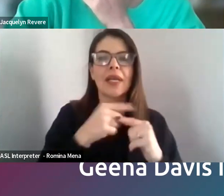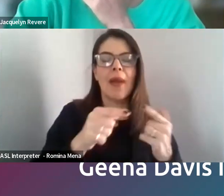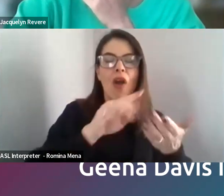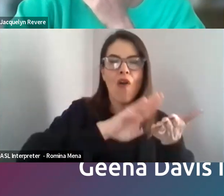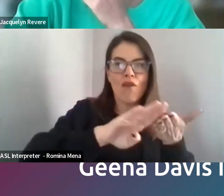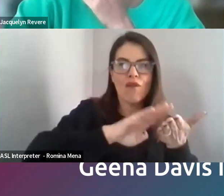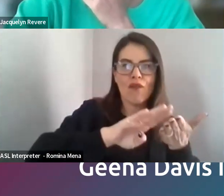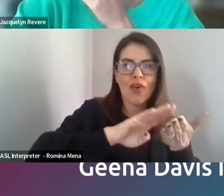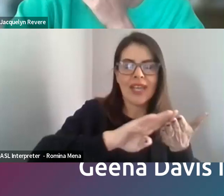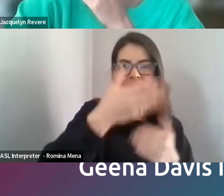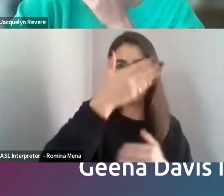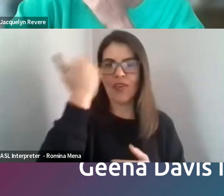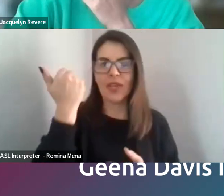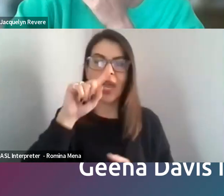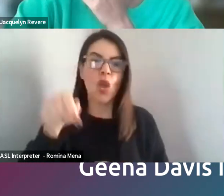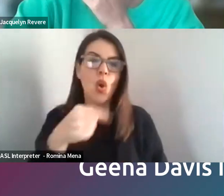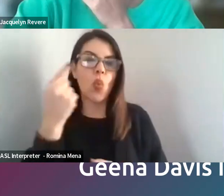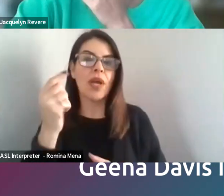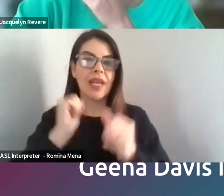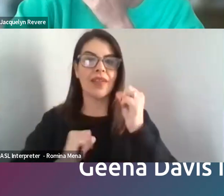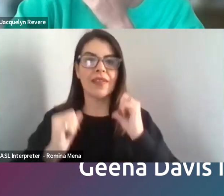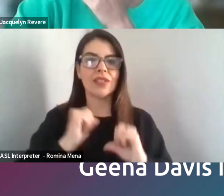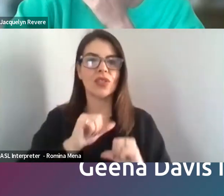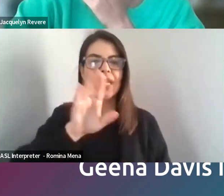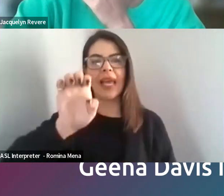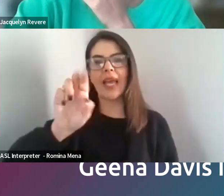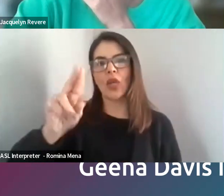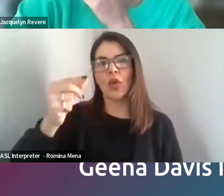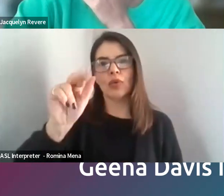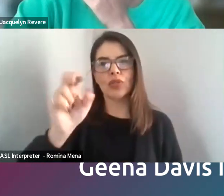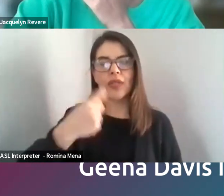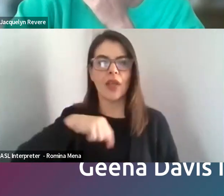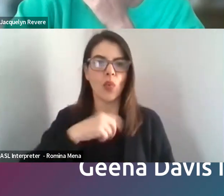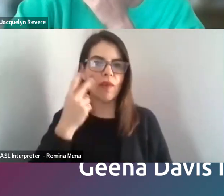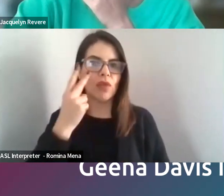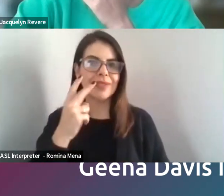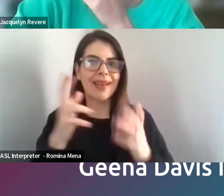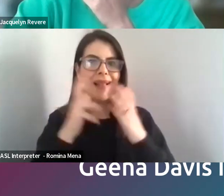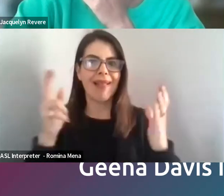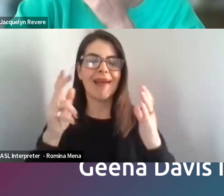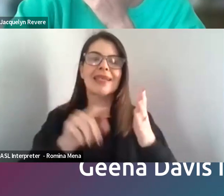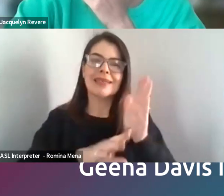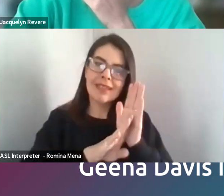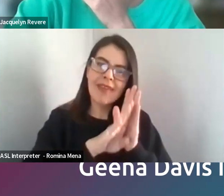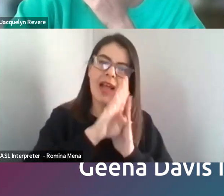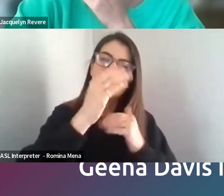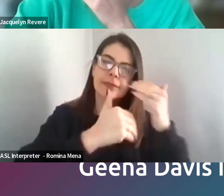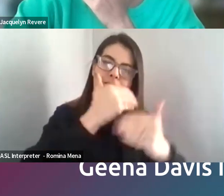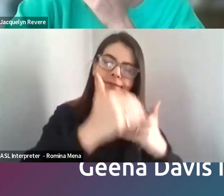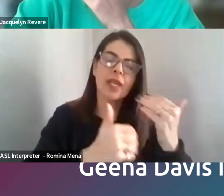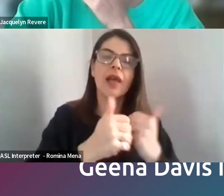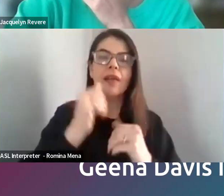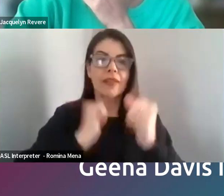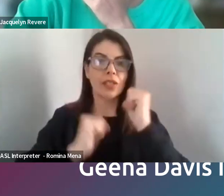Forget, one of the shows that Eugene and I have looked at a lot in developing the show, and I